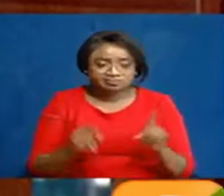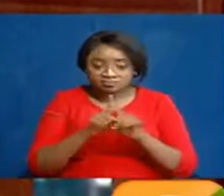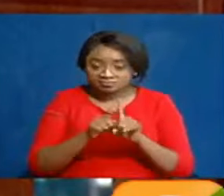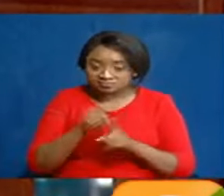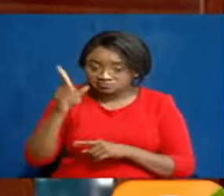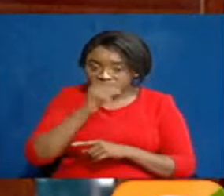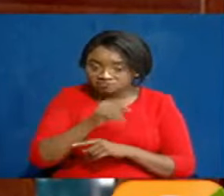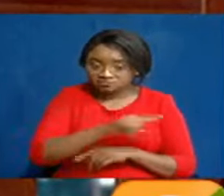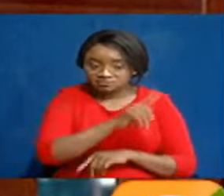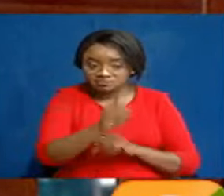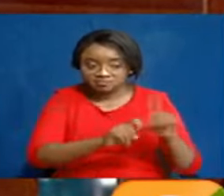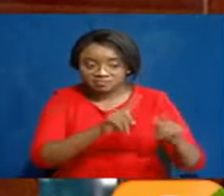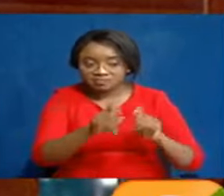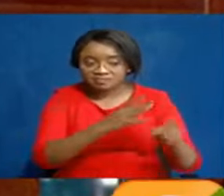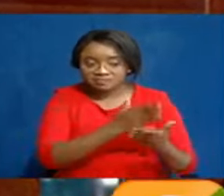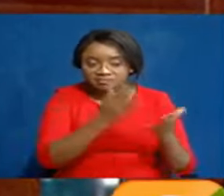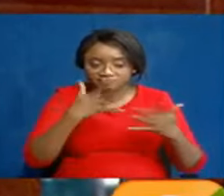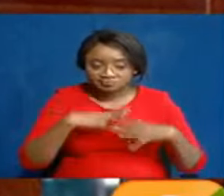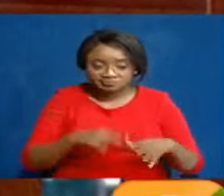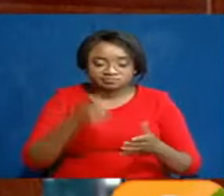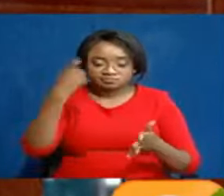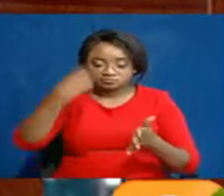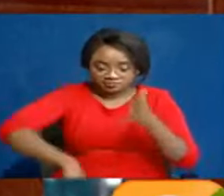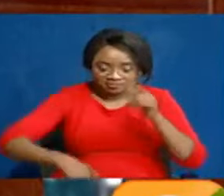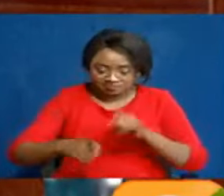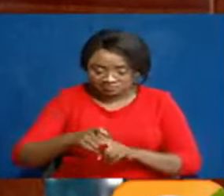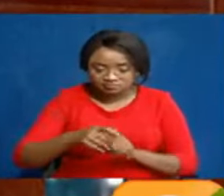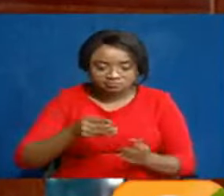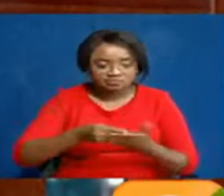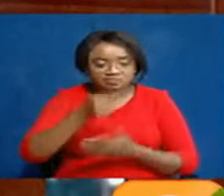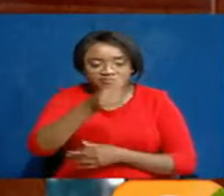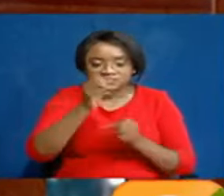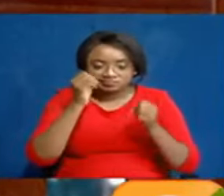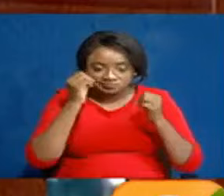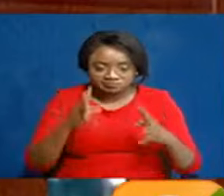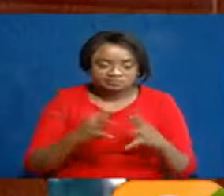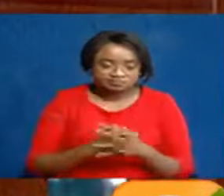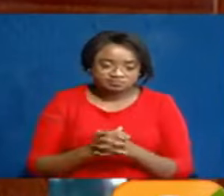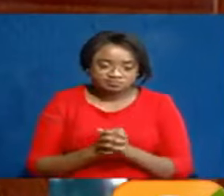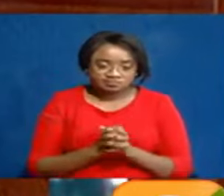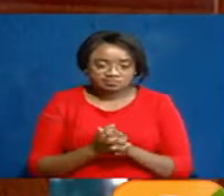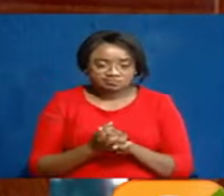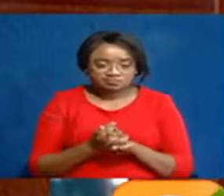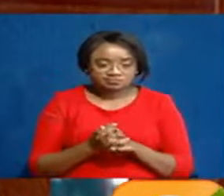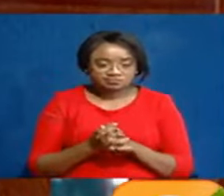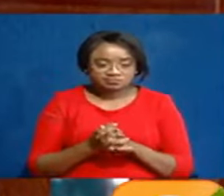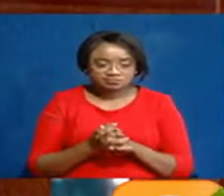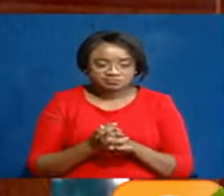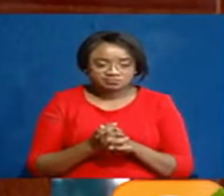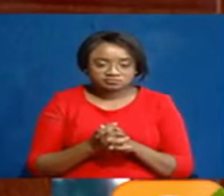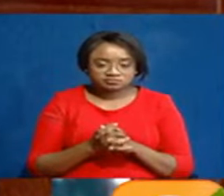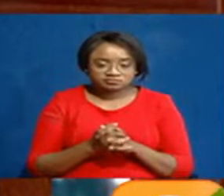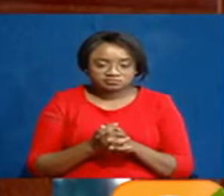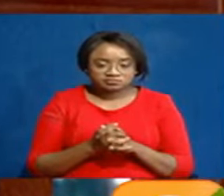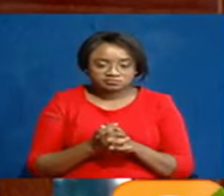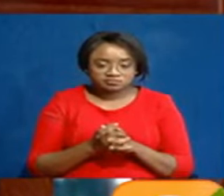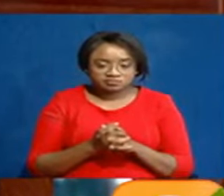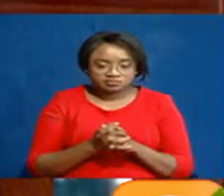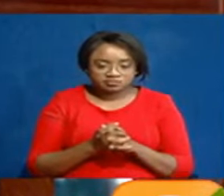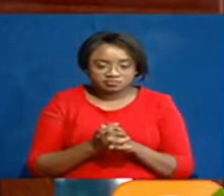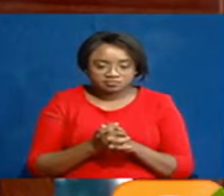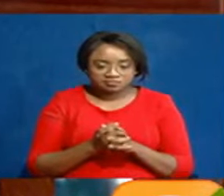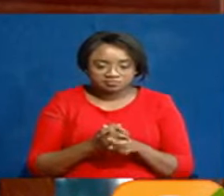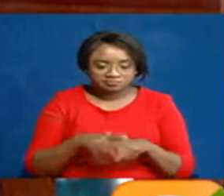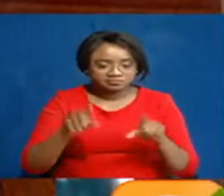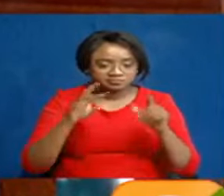them how much tax they have paid since they accumulated this extra